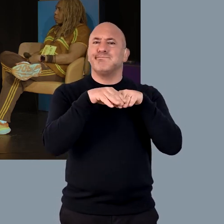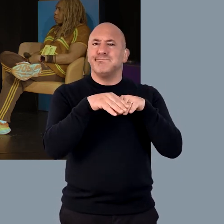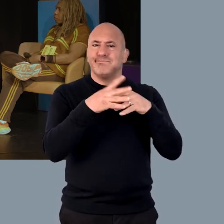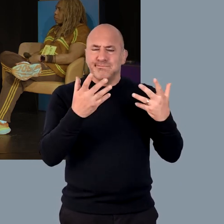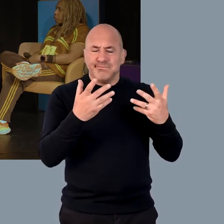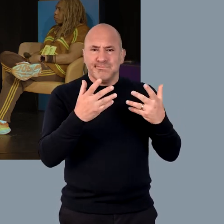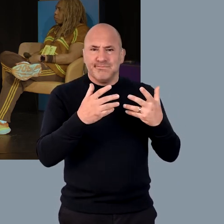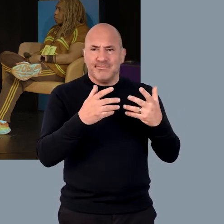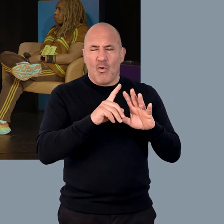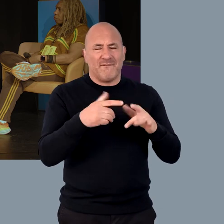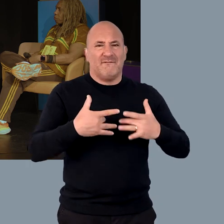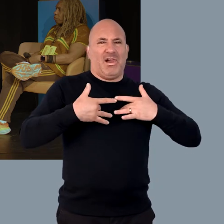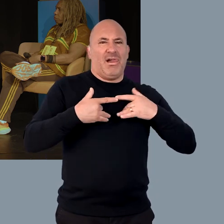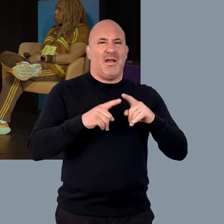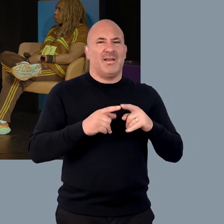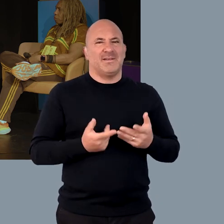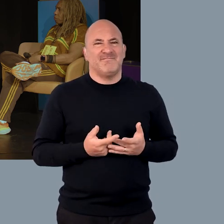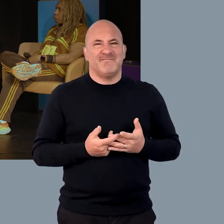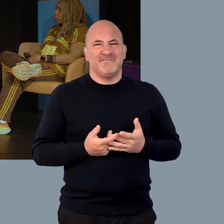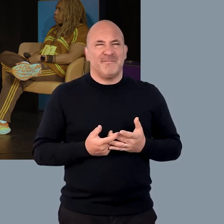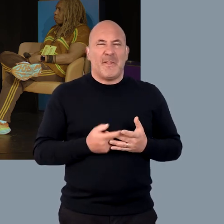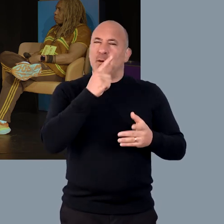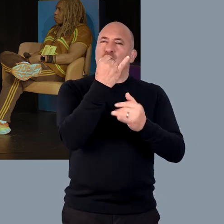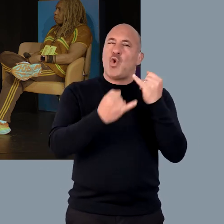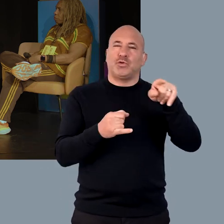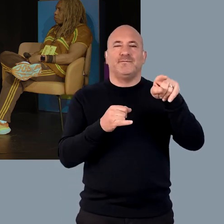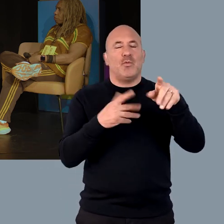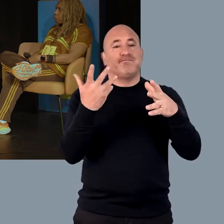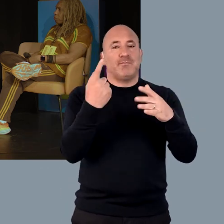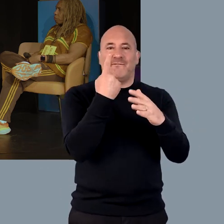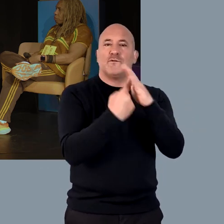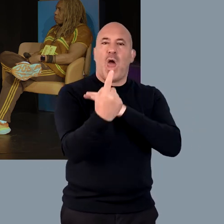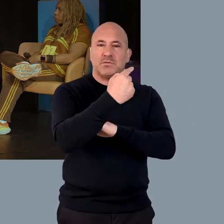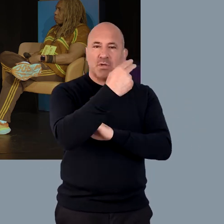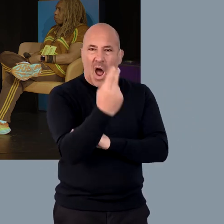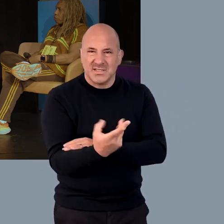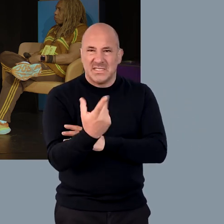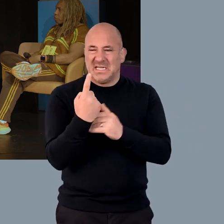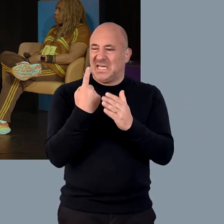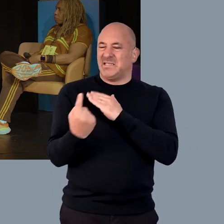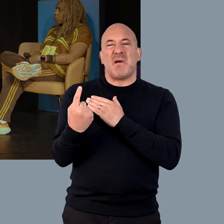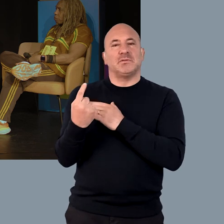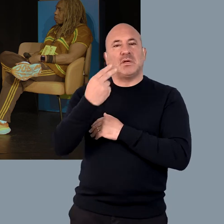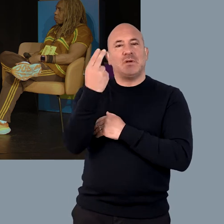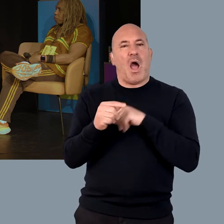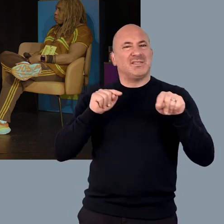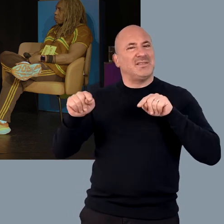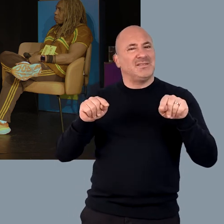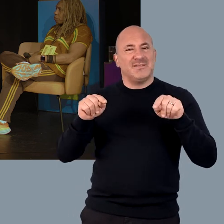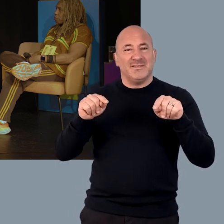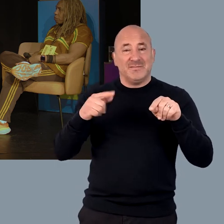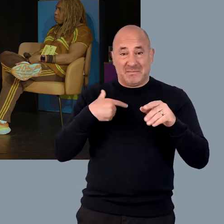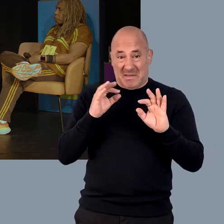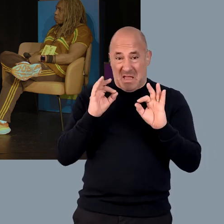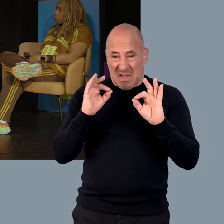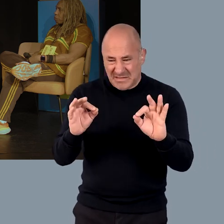commonplace thing and also that to not feel like um, and I think it's particularly more so with